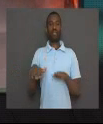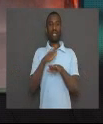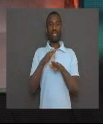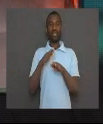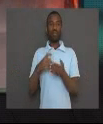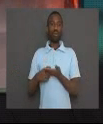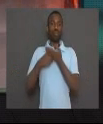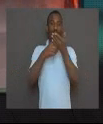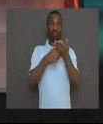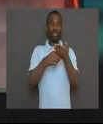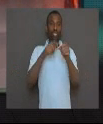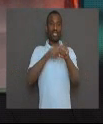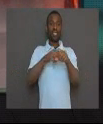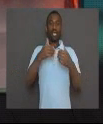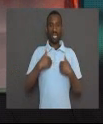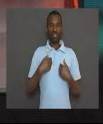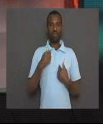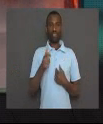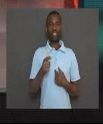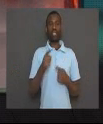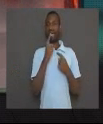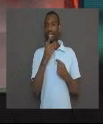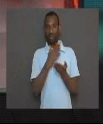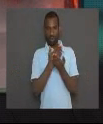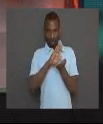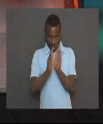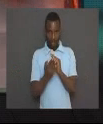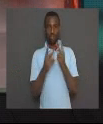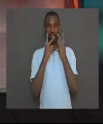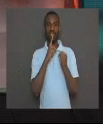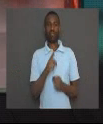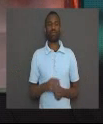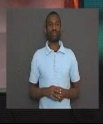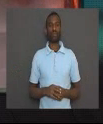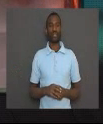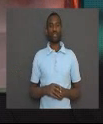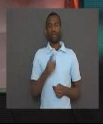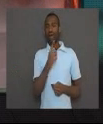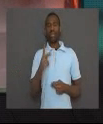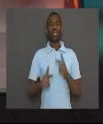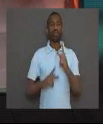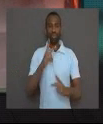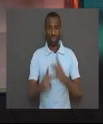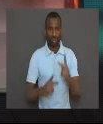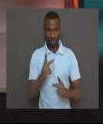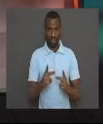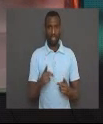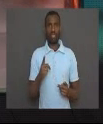We also use it to examine the processes in power